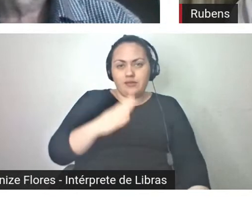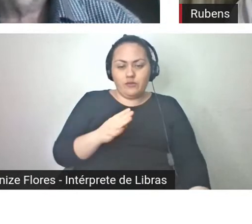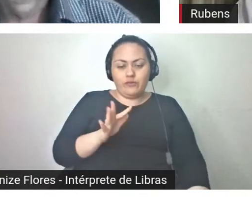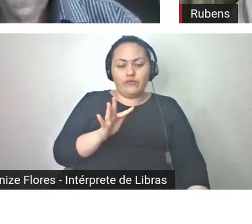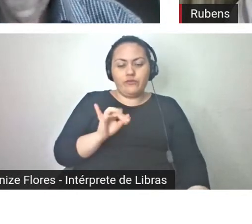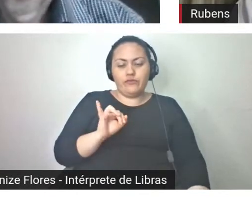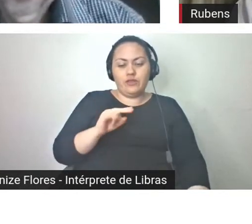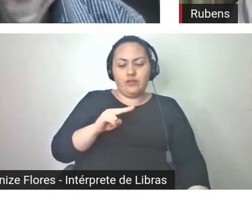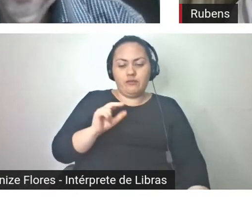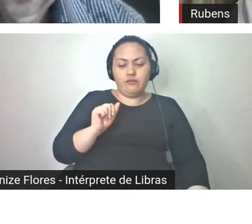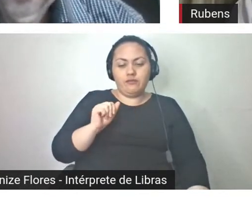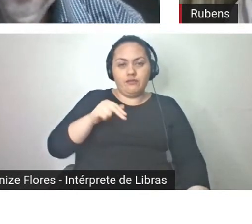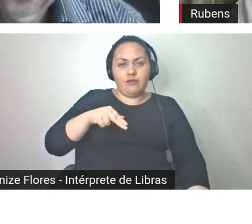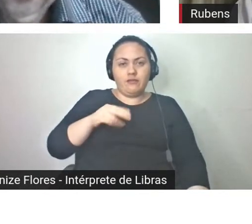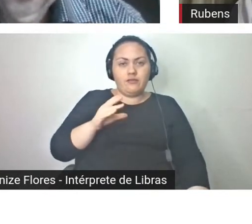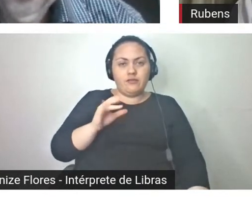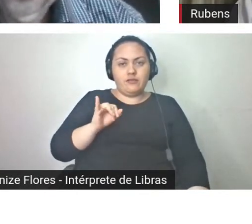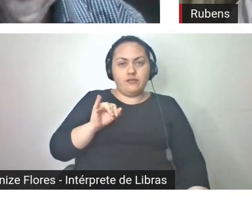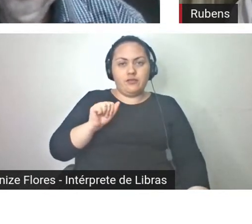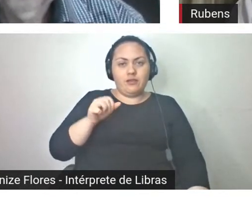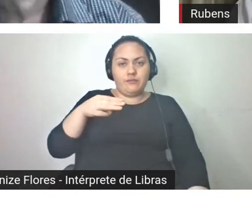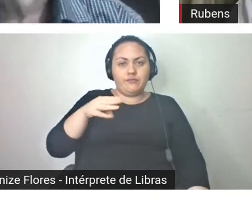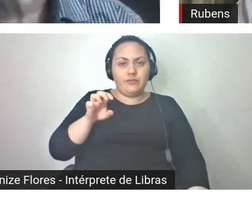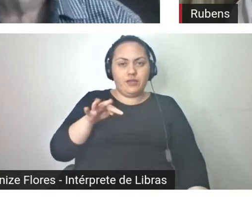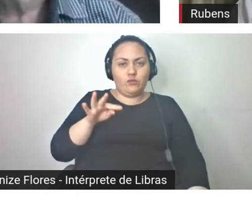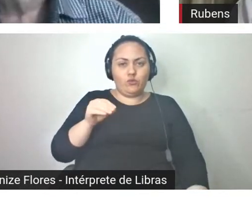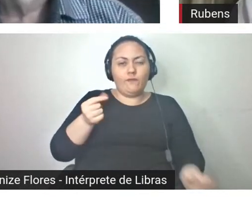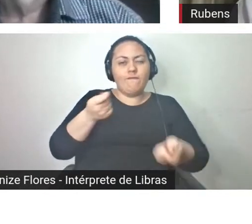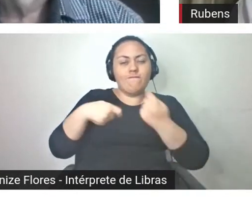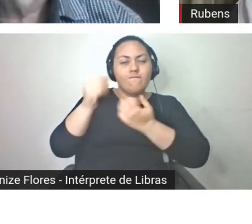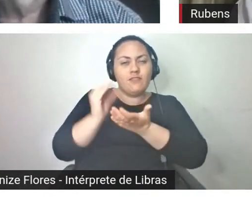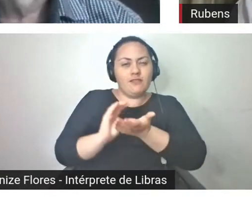of school finance in Brazil.